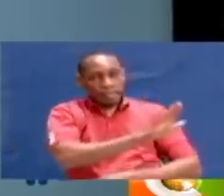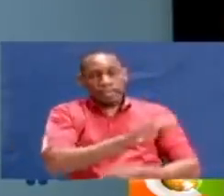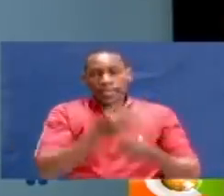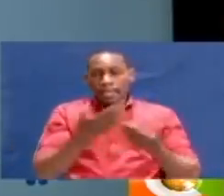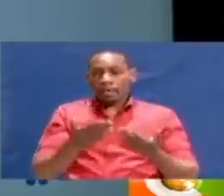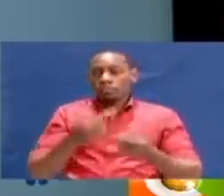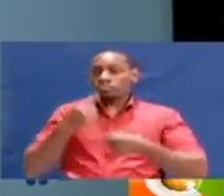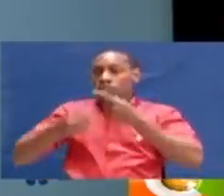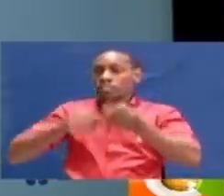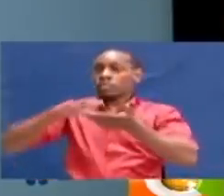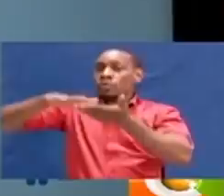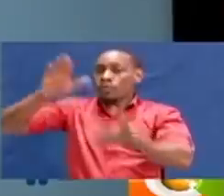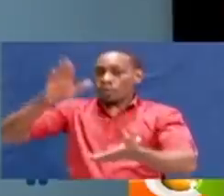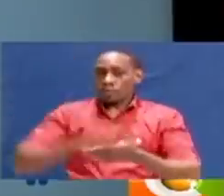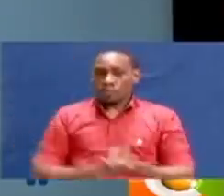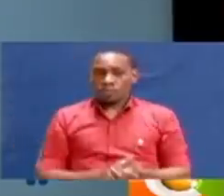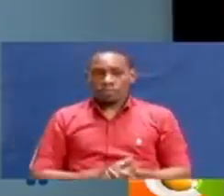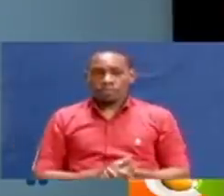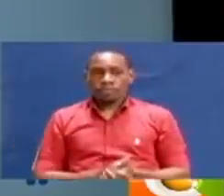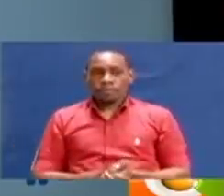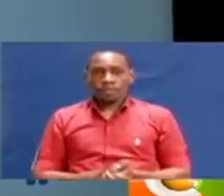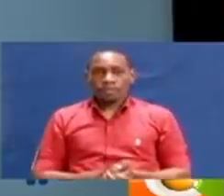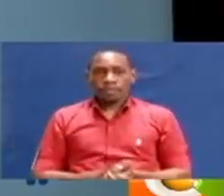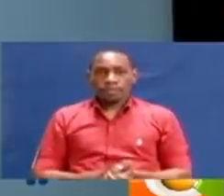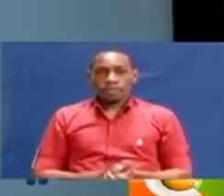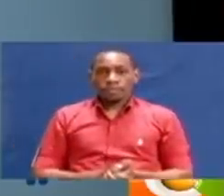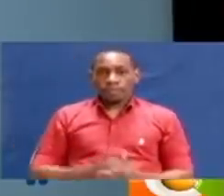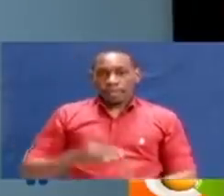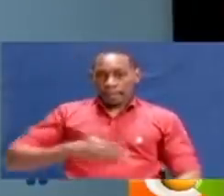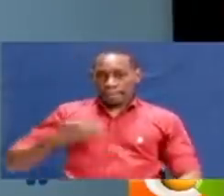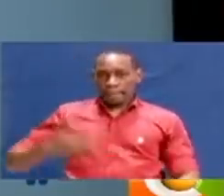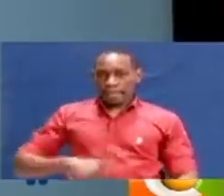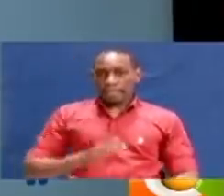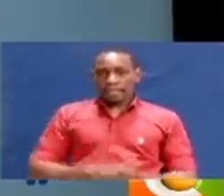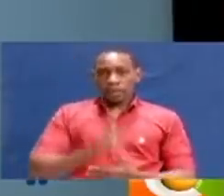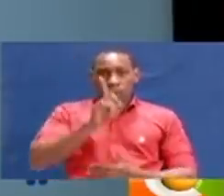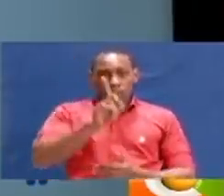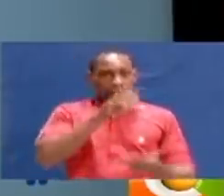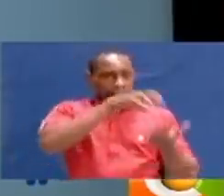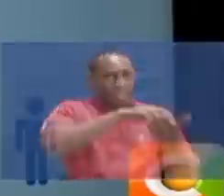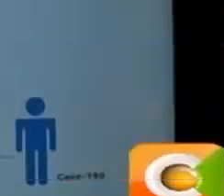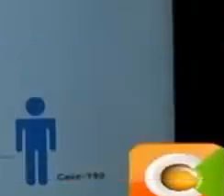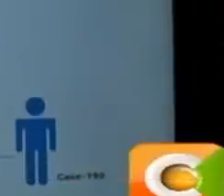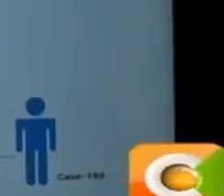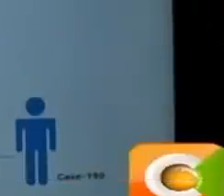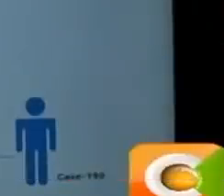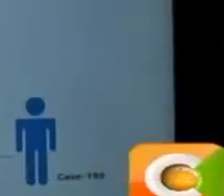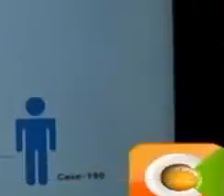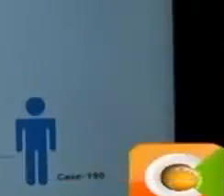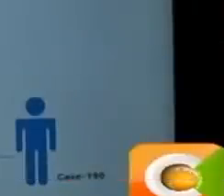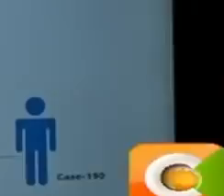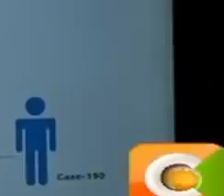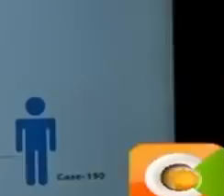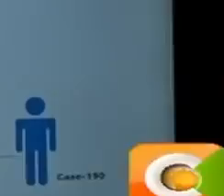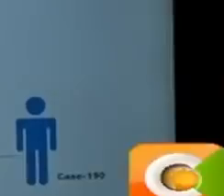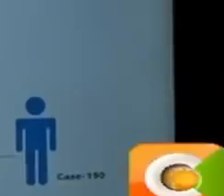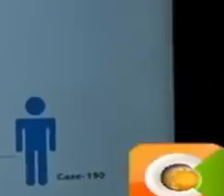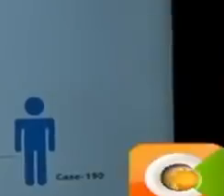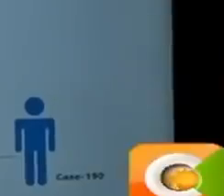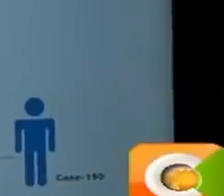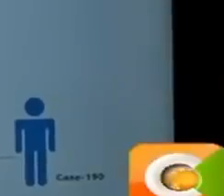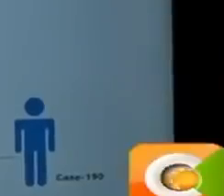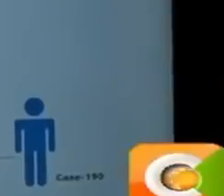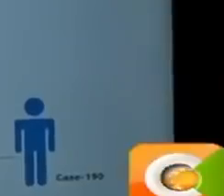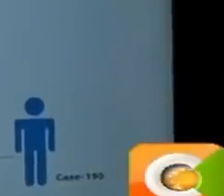further from the Malindi, from one Malindi case. And we have no idea what we are going to get now from all these